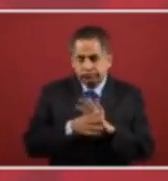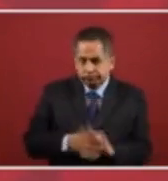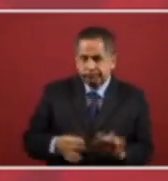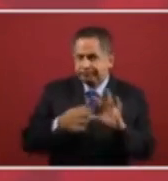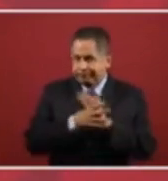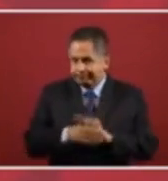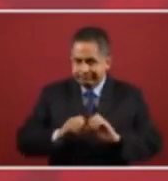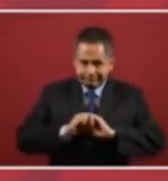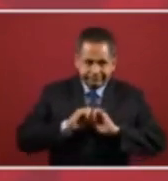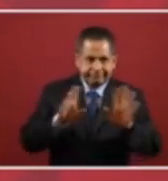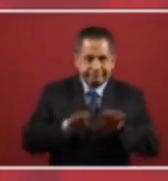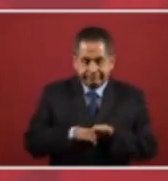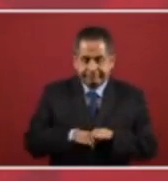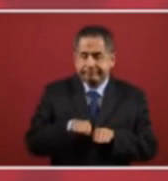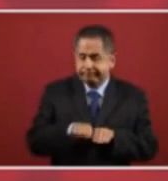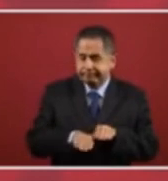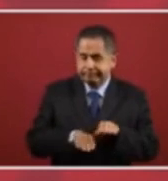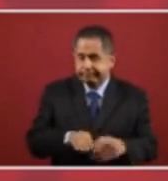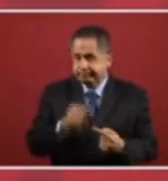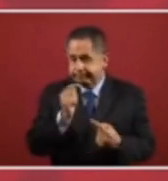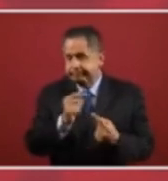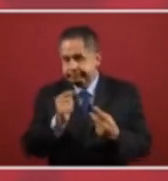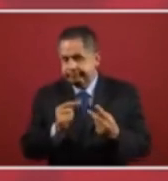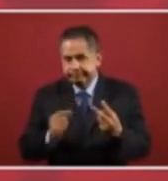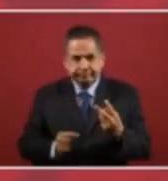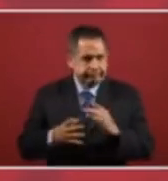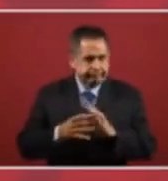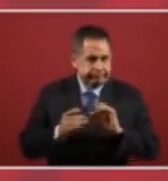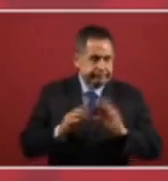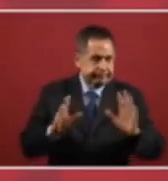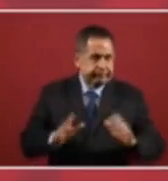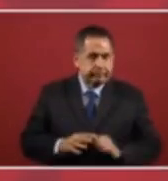but to be defining it also